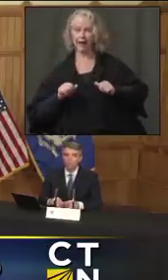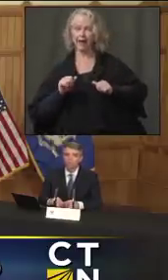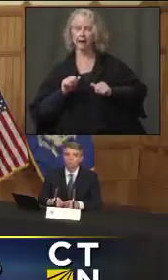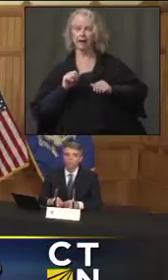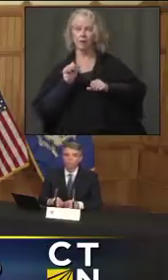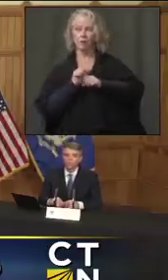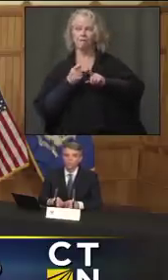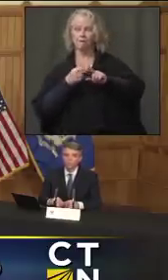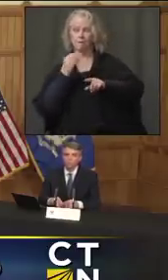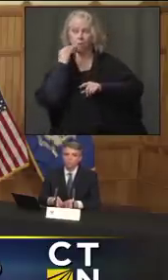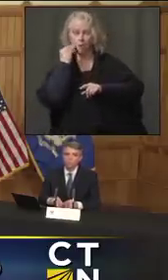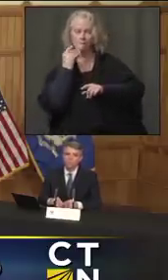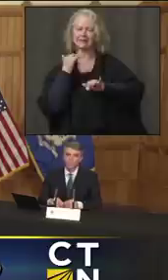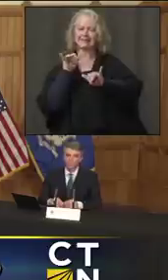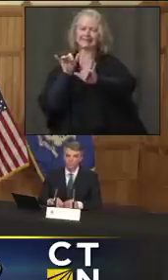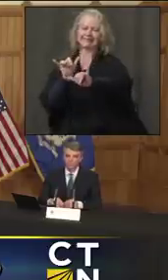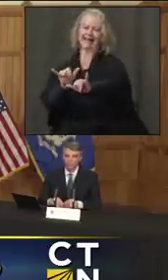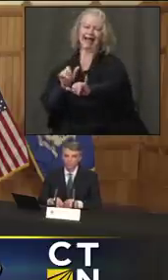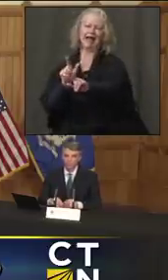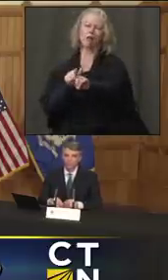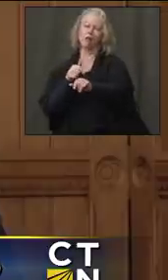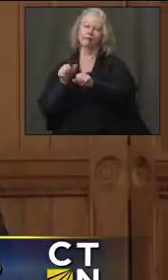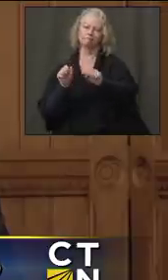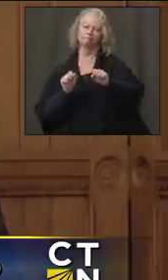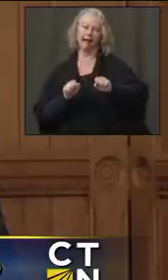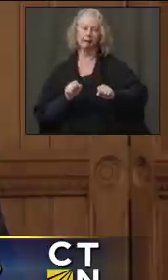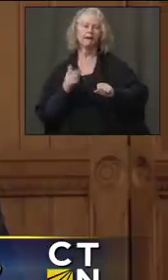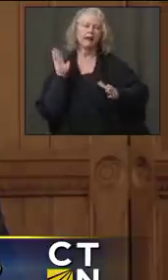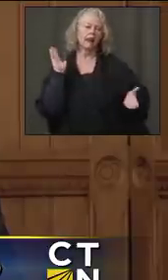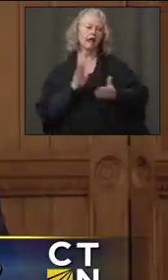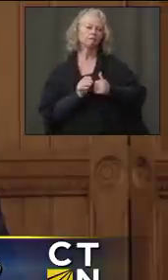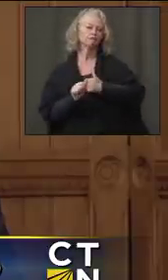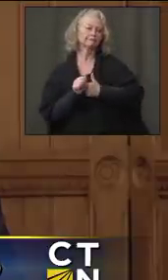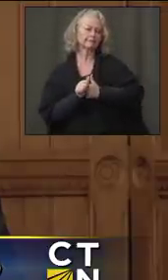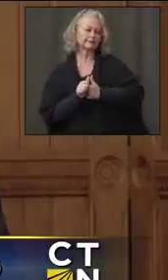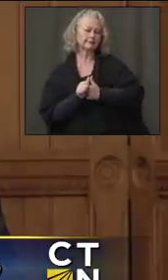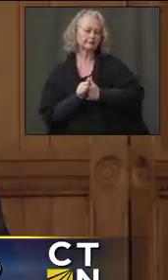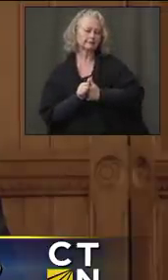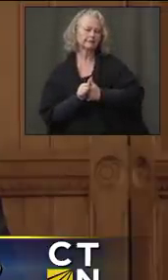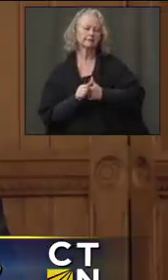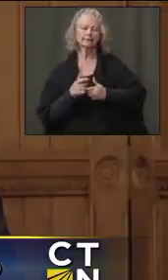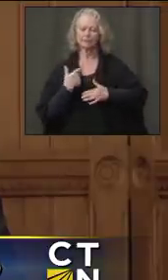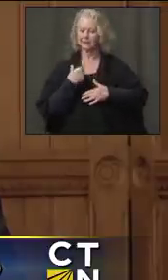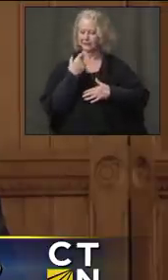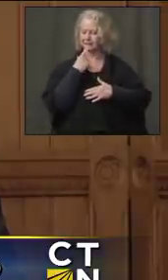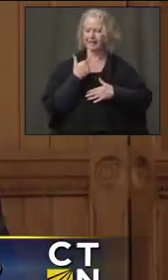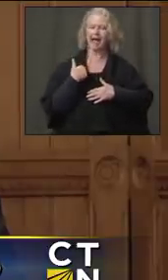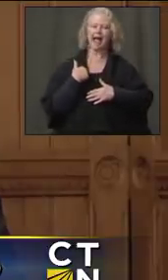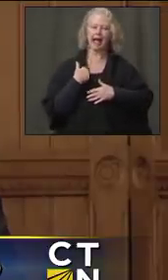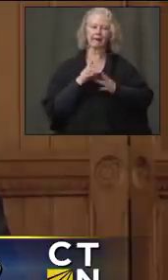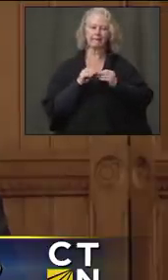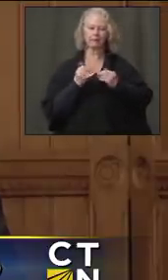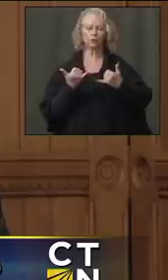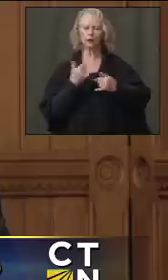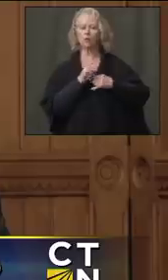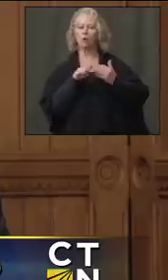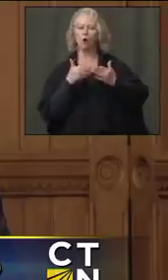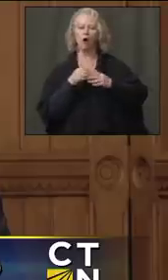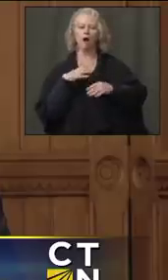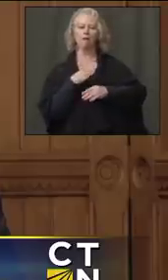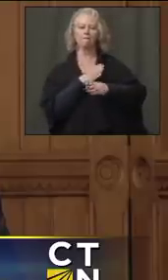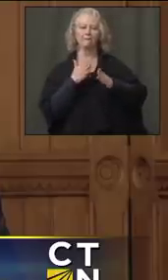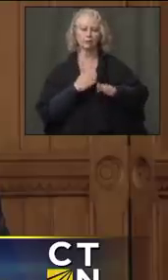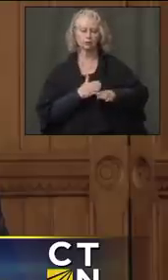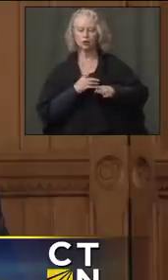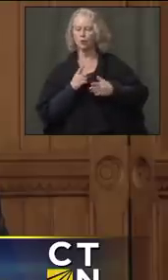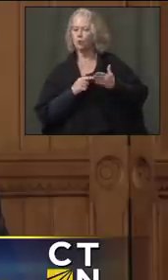from home for the foreseeable future to help reduce the risk. We actually had an all commissioners meeting earlier today. We were discussing any services that